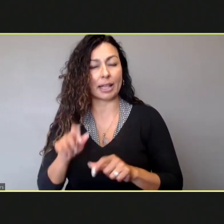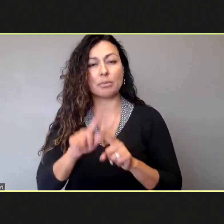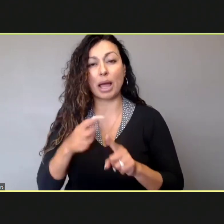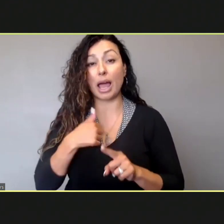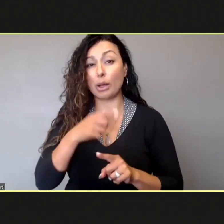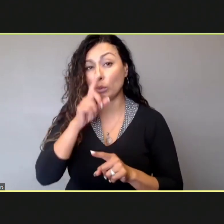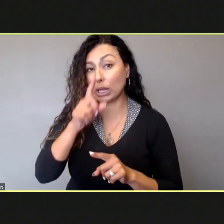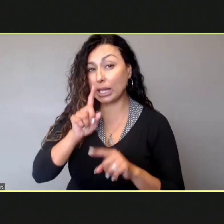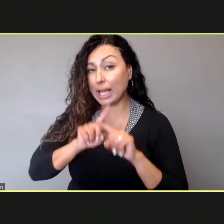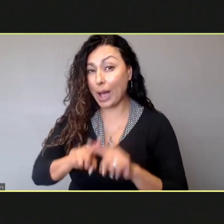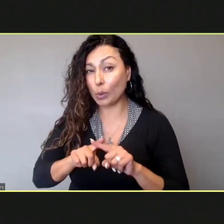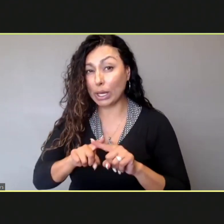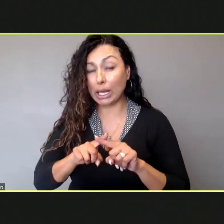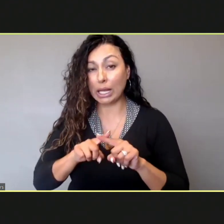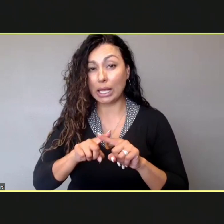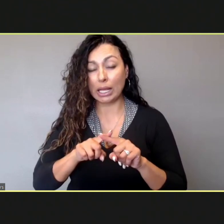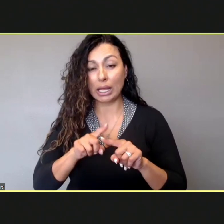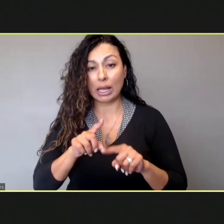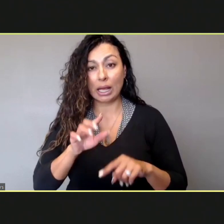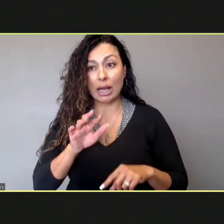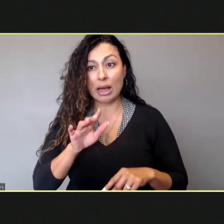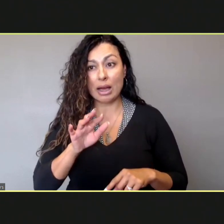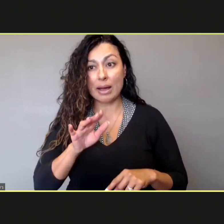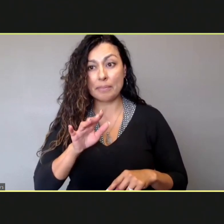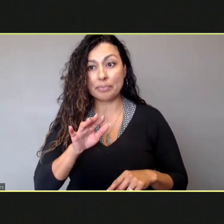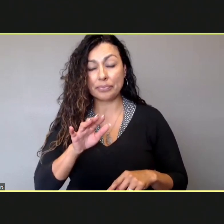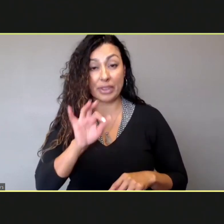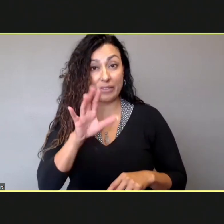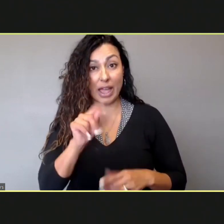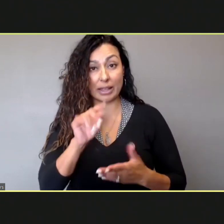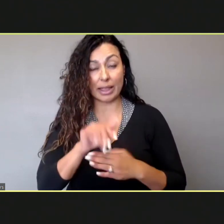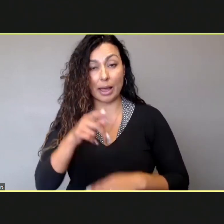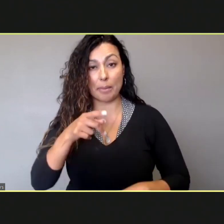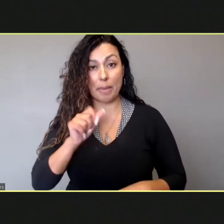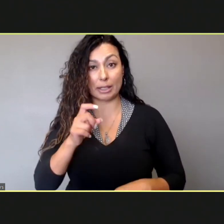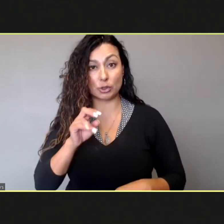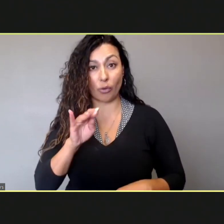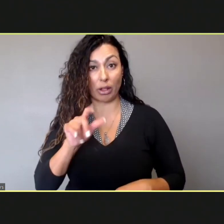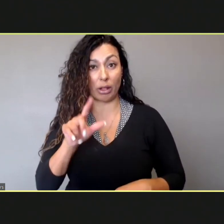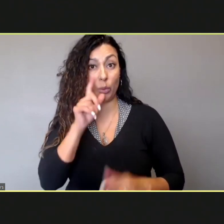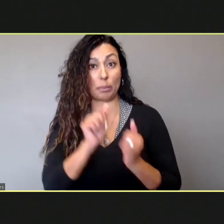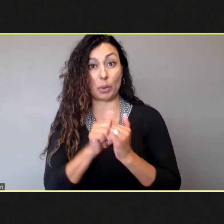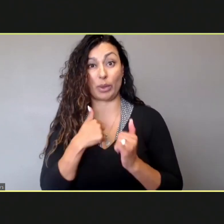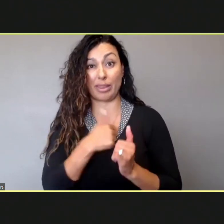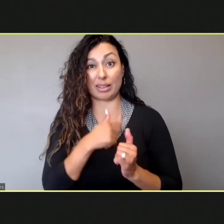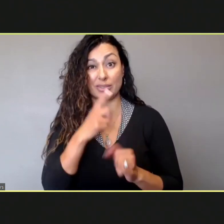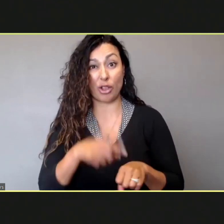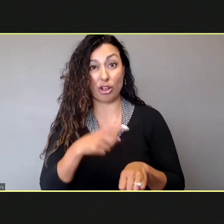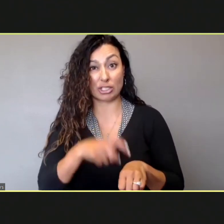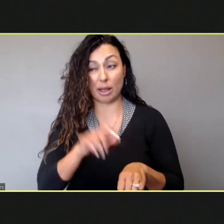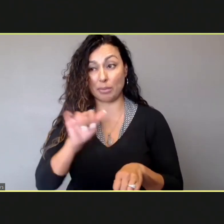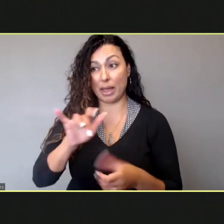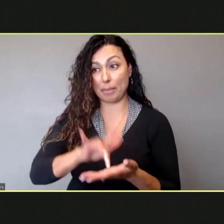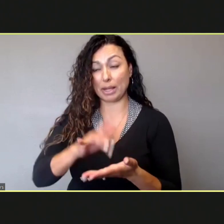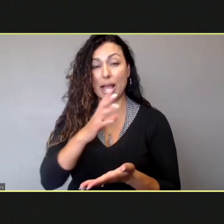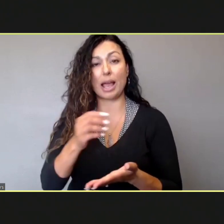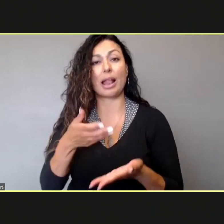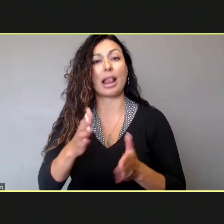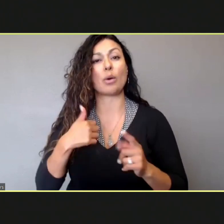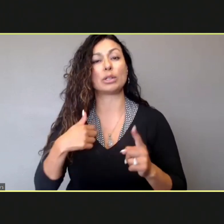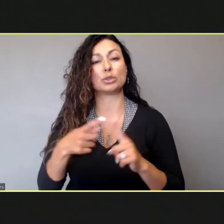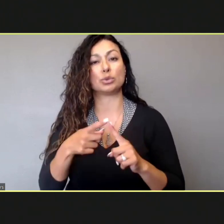counting on the fact that Paxlovid will be with us for a long time and really enable us to